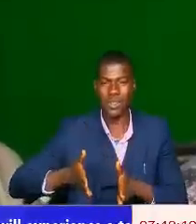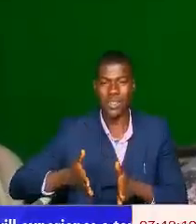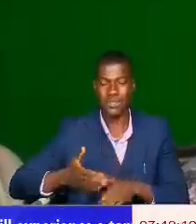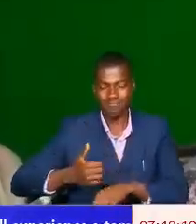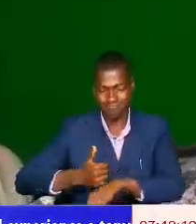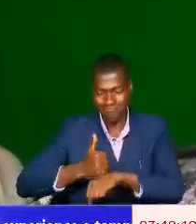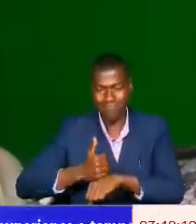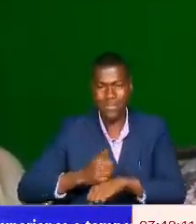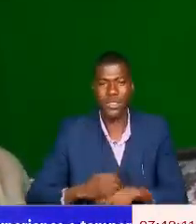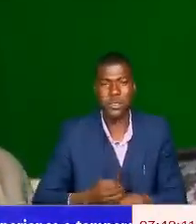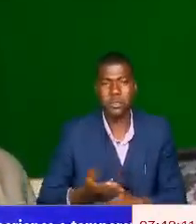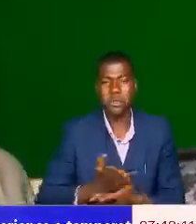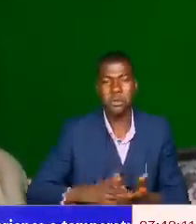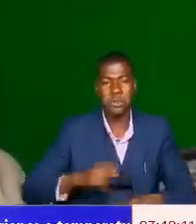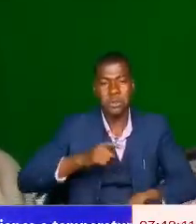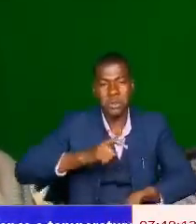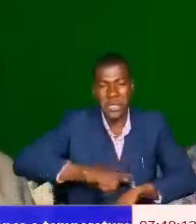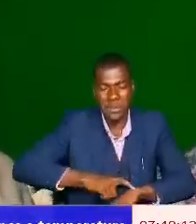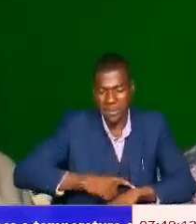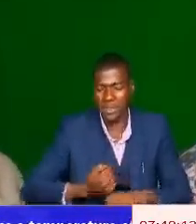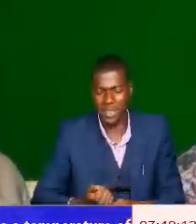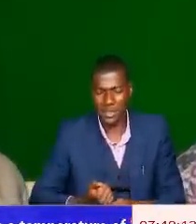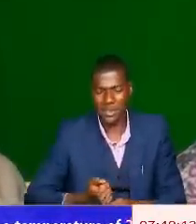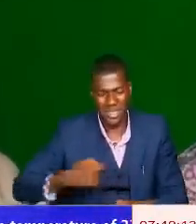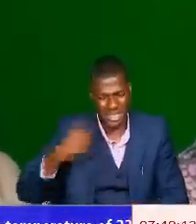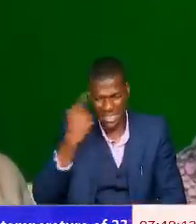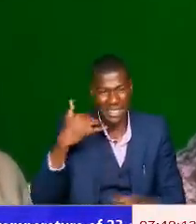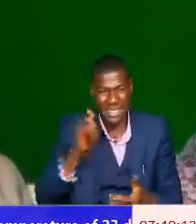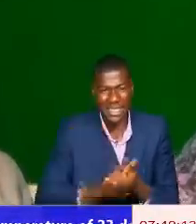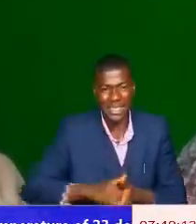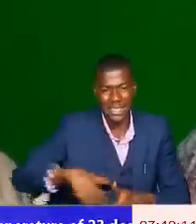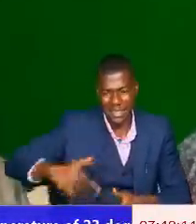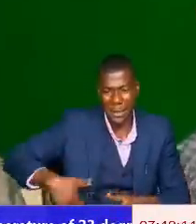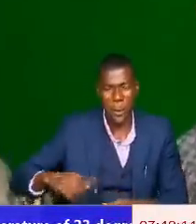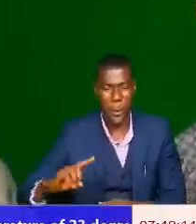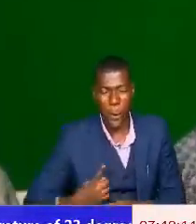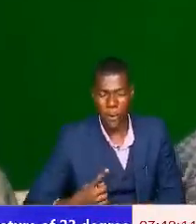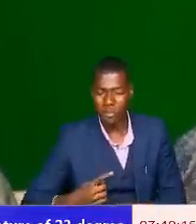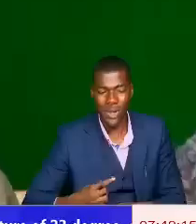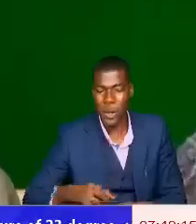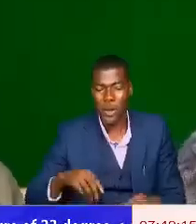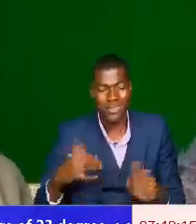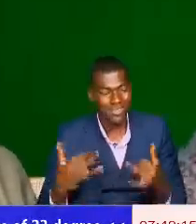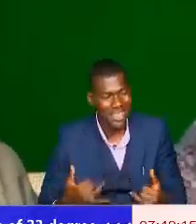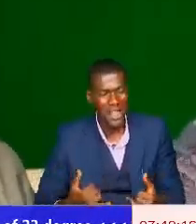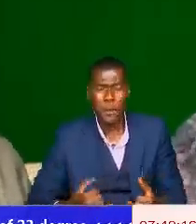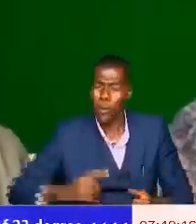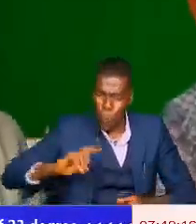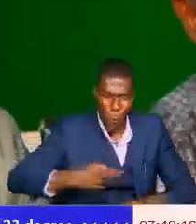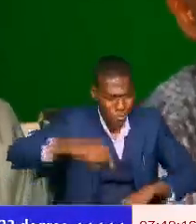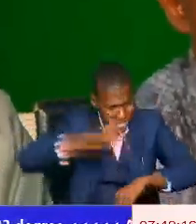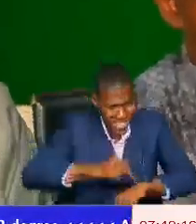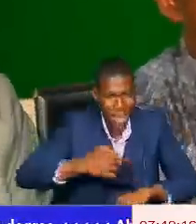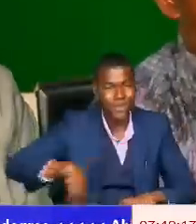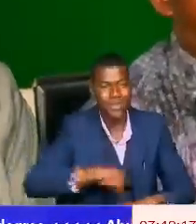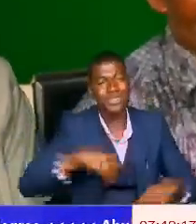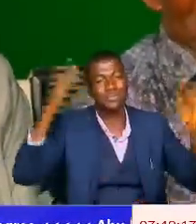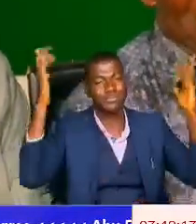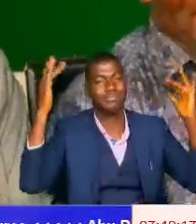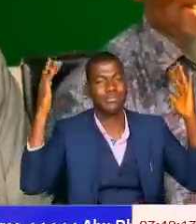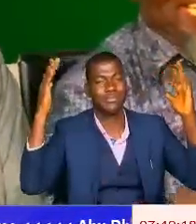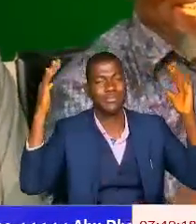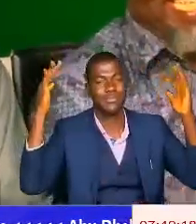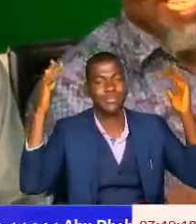be the say they come late. This one, he come very early. He defy the storm. Even under rain, he come.